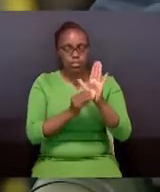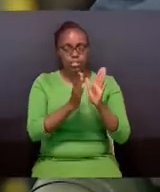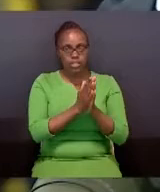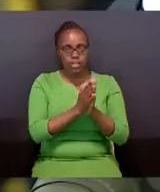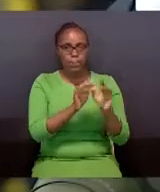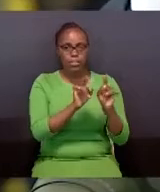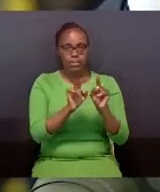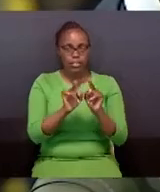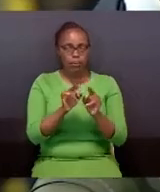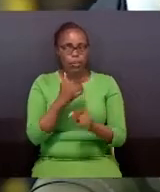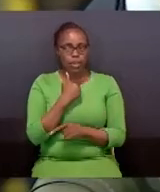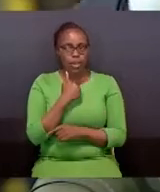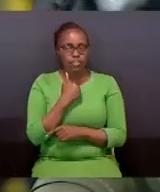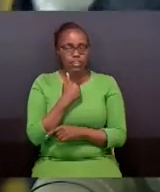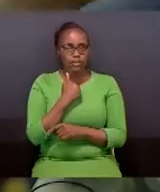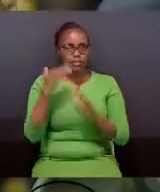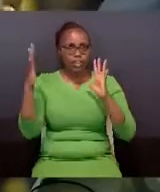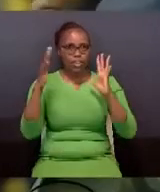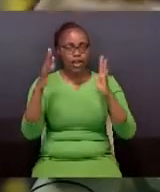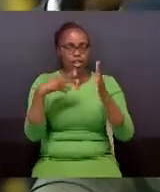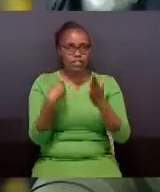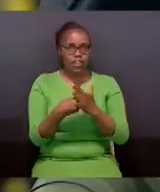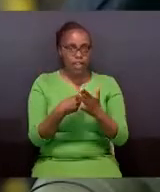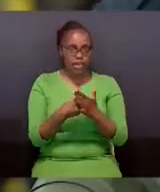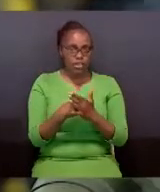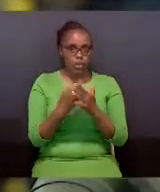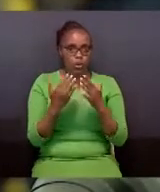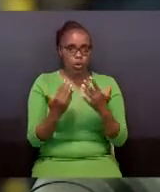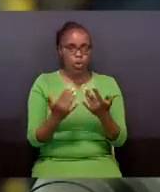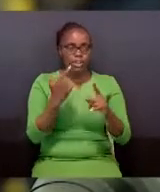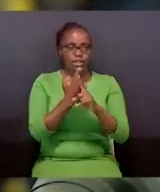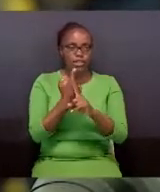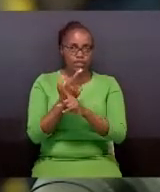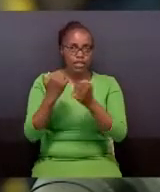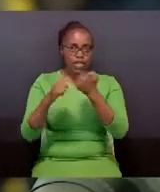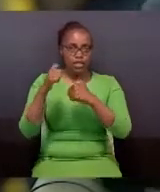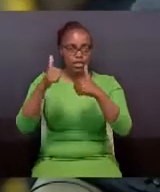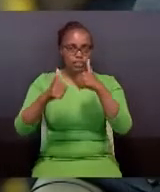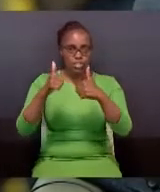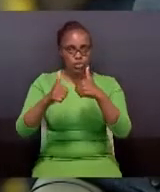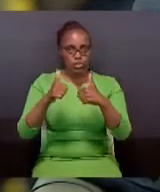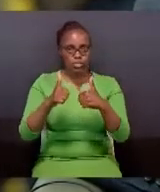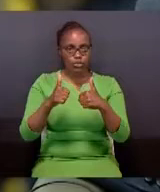is the climate financing or different activities that